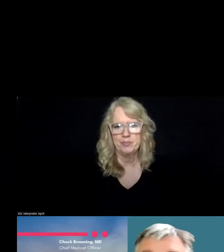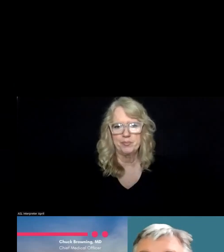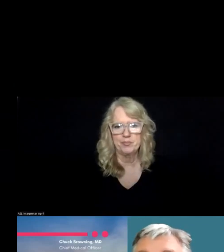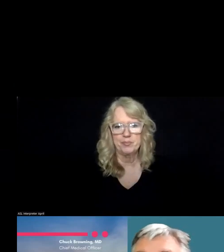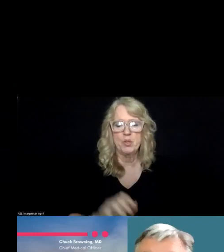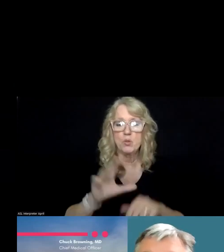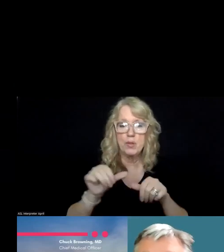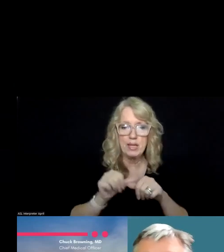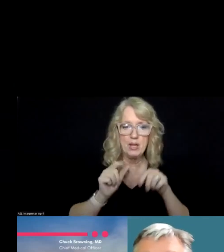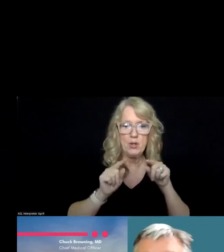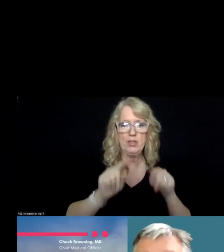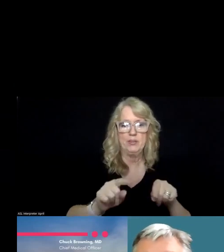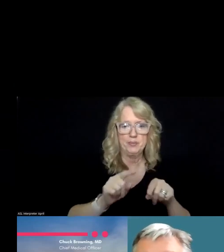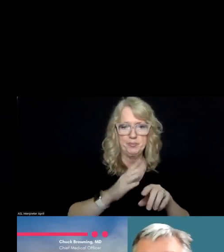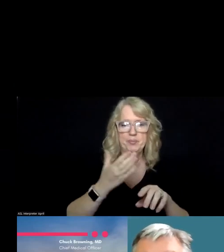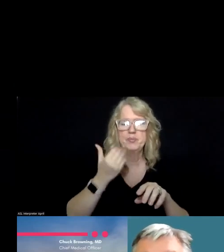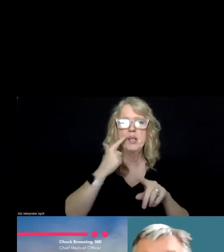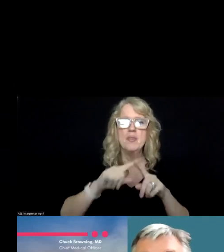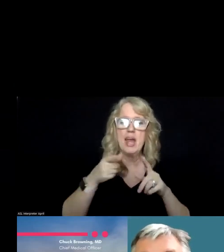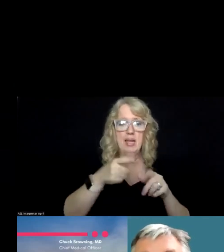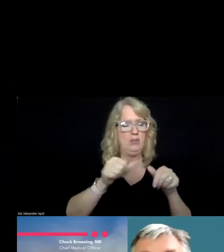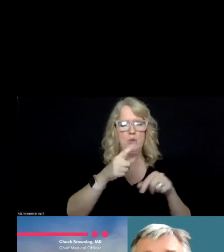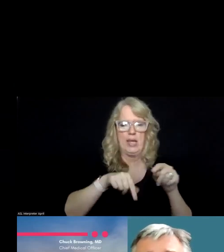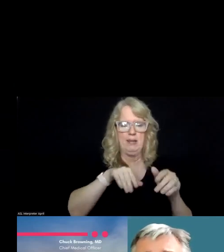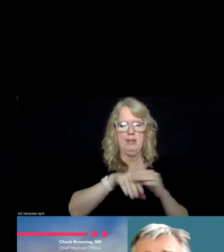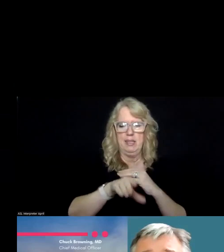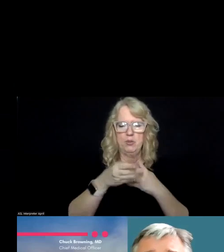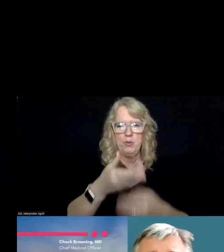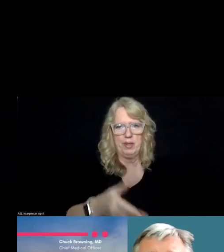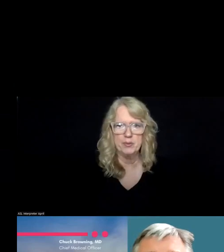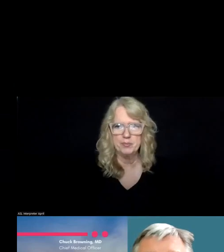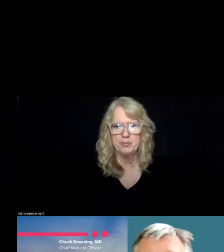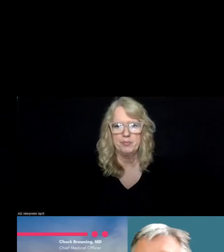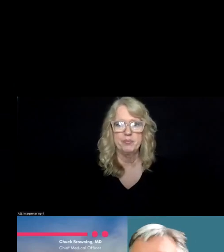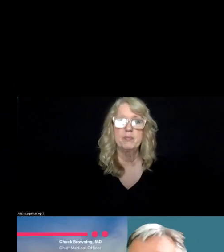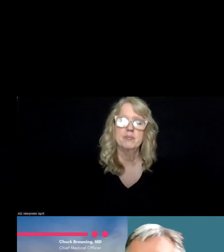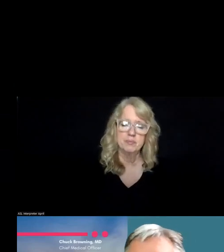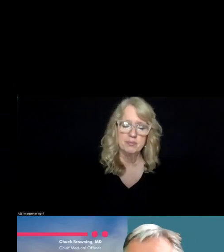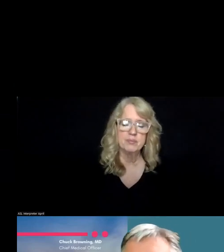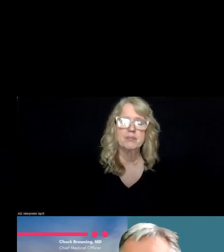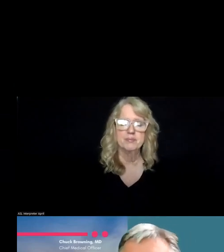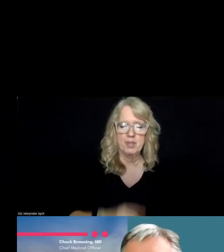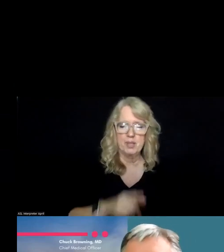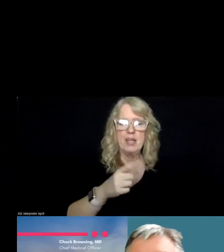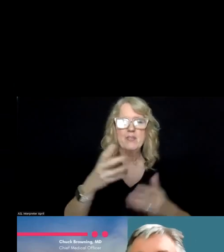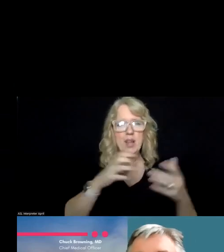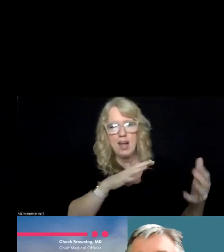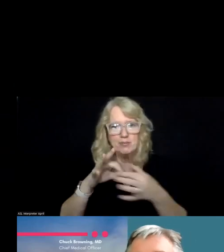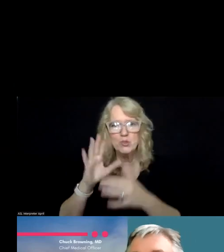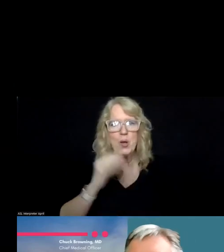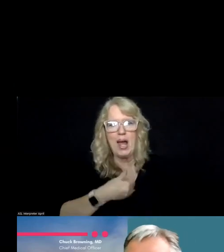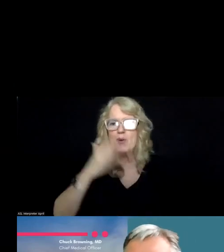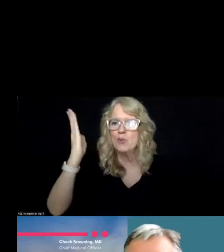areas when you go to get help that say, no, you're not able to be in there. So that ties a lot into the introduction to our speaker and